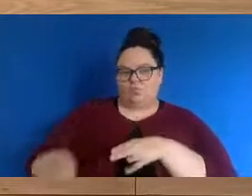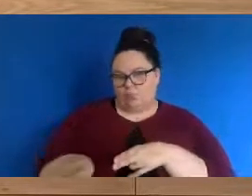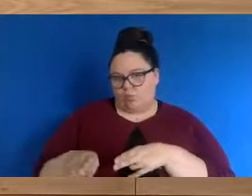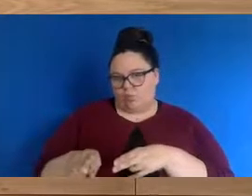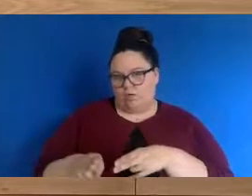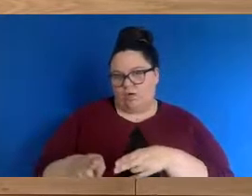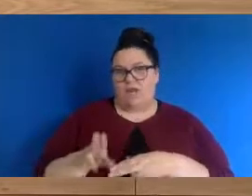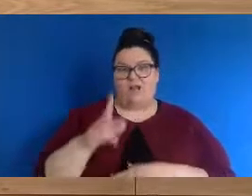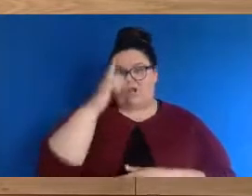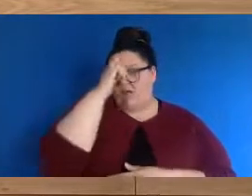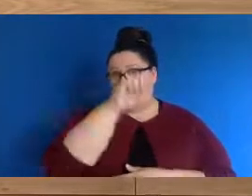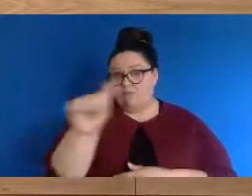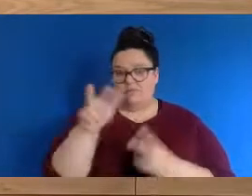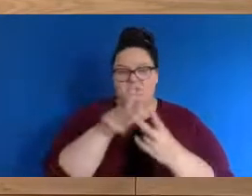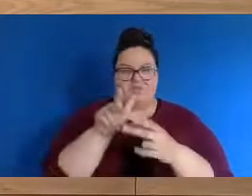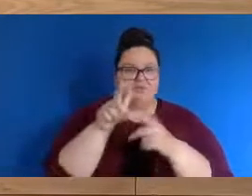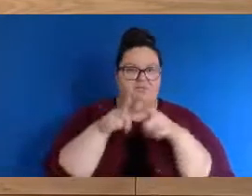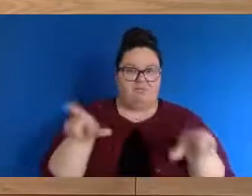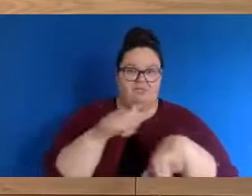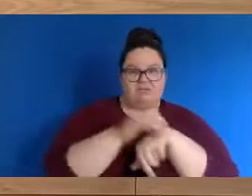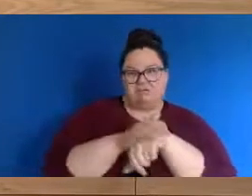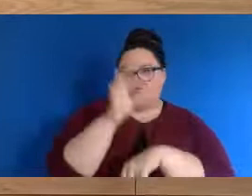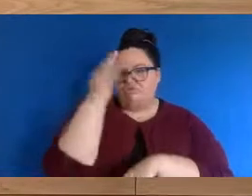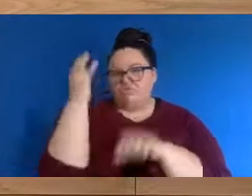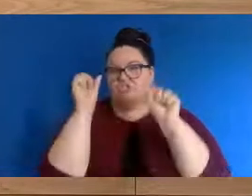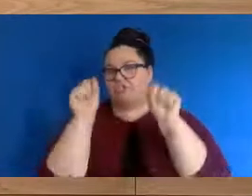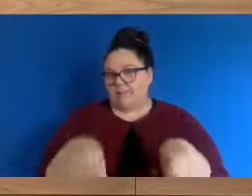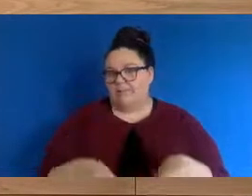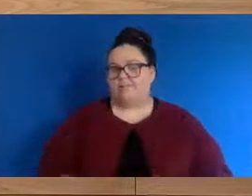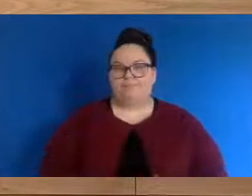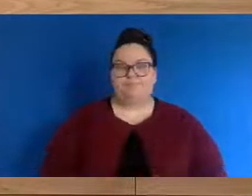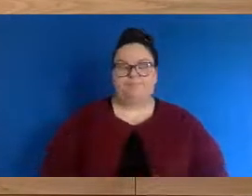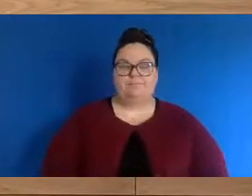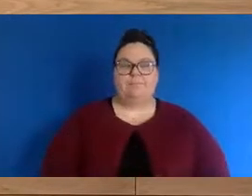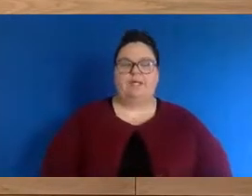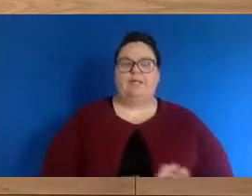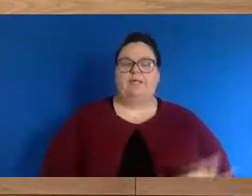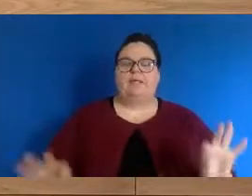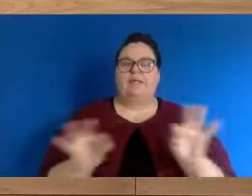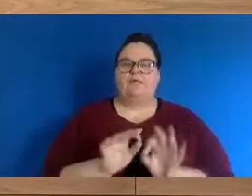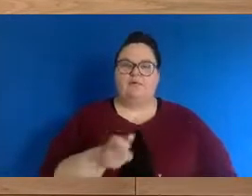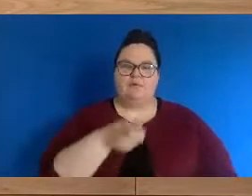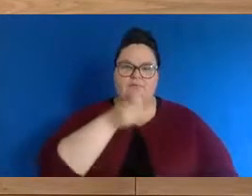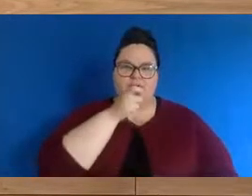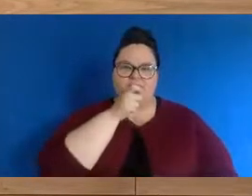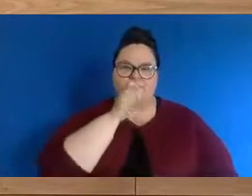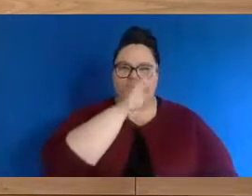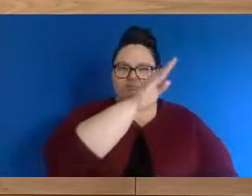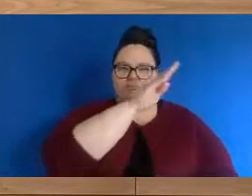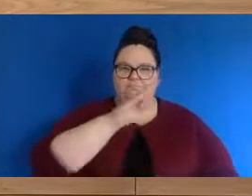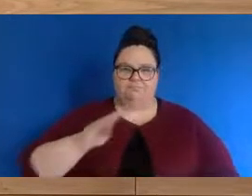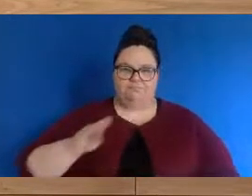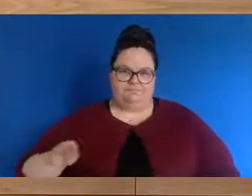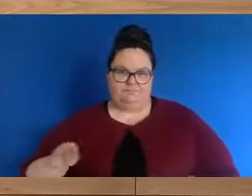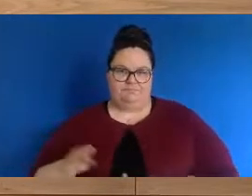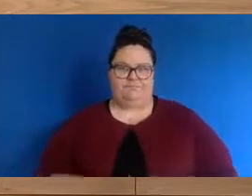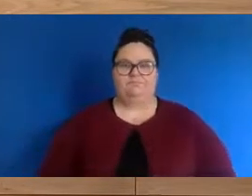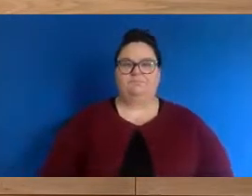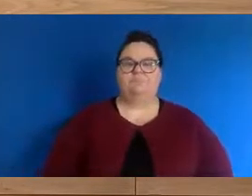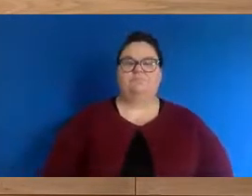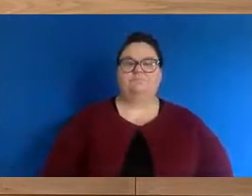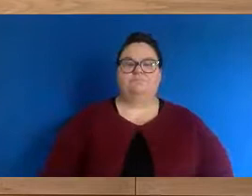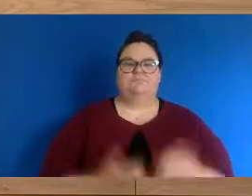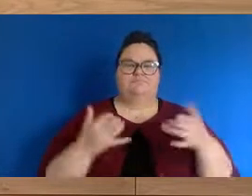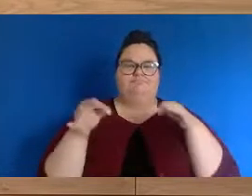your question in the official language of your choice. Please ensure your microphones are placed on mute. Maintenant, nous